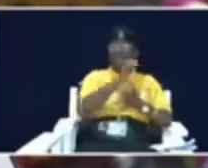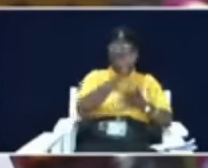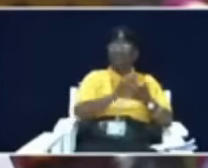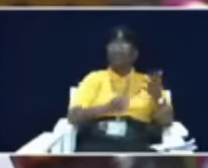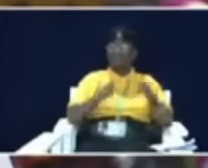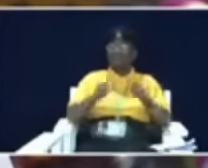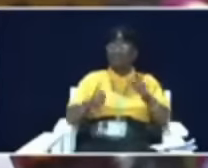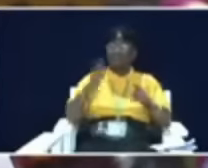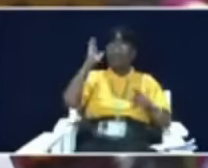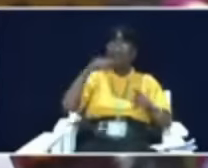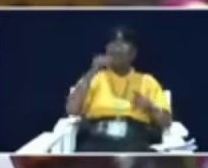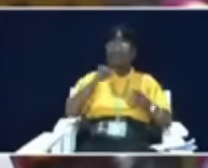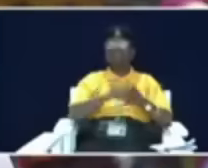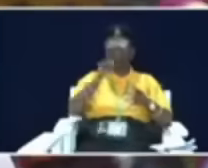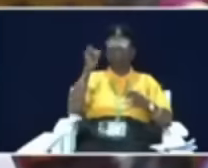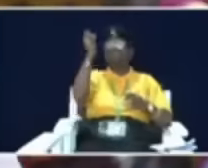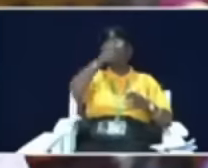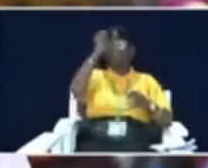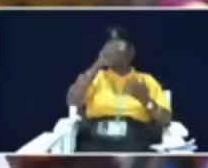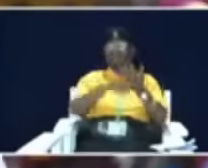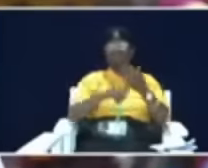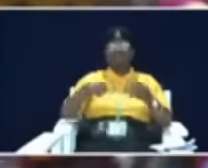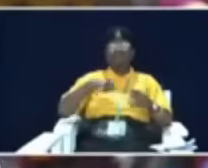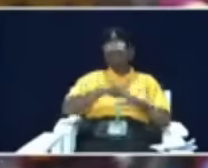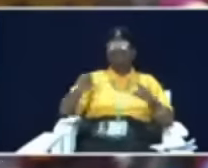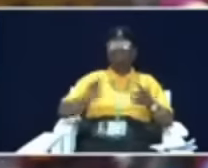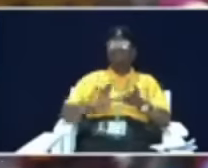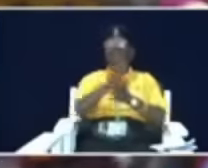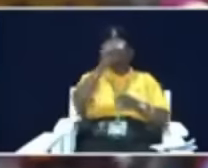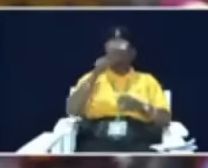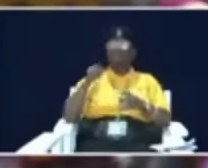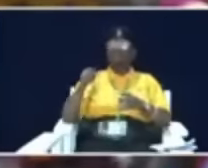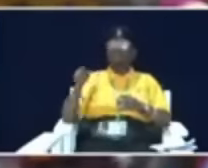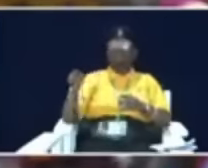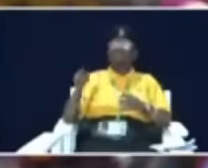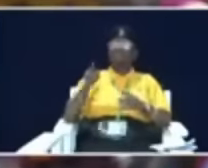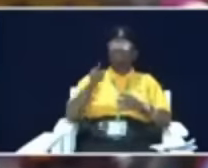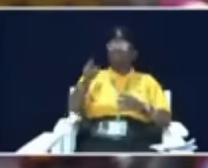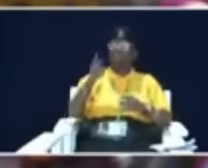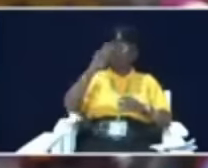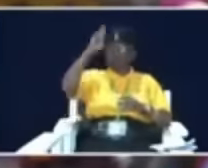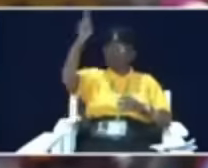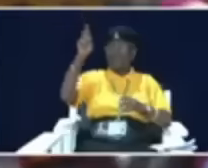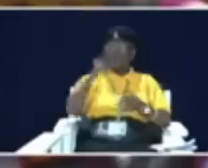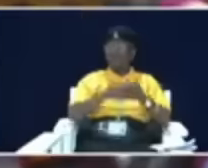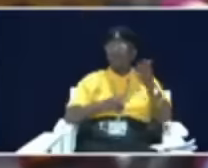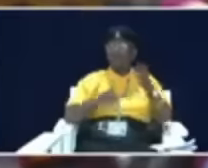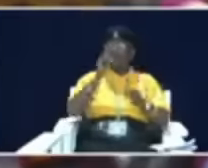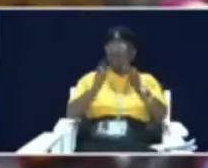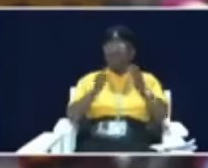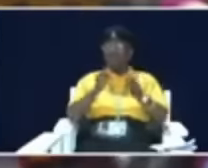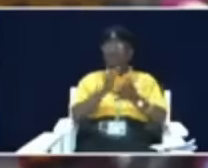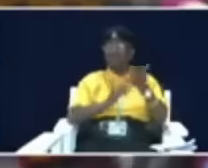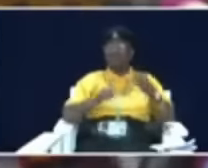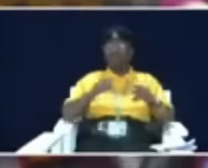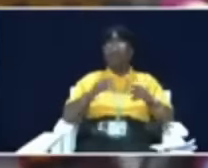foolishness. Again, we can't believe it, sir. What if some people don't believe? Will the unbelief of some